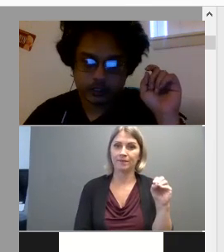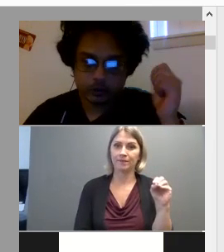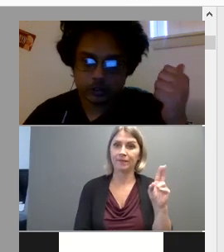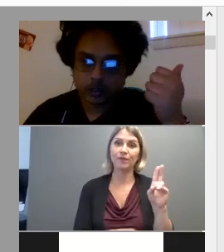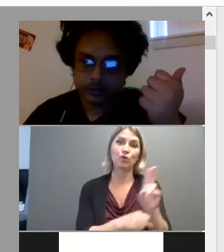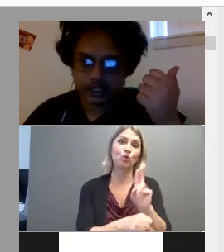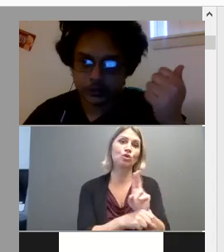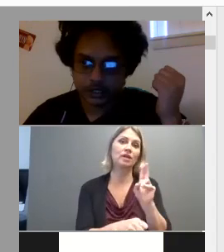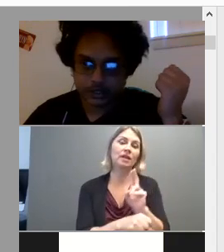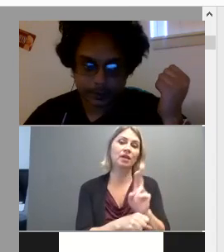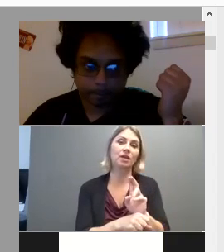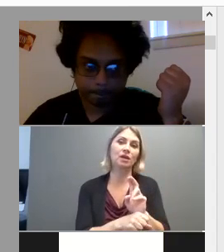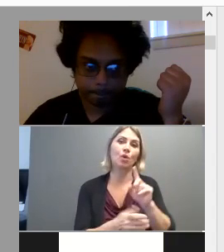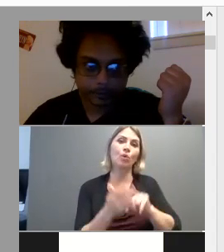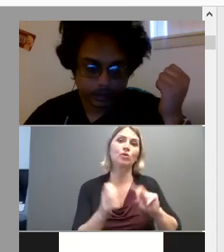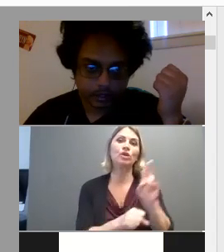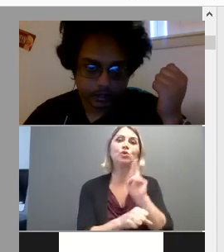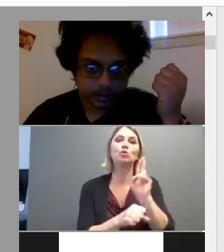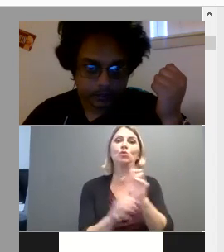Usually, what do we use to represent trees?